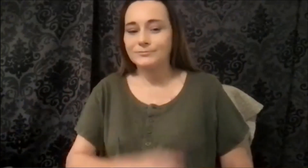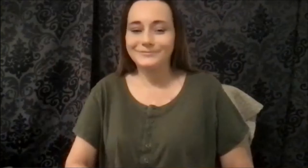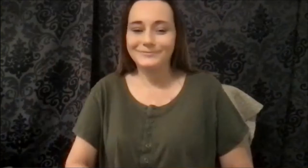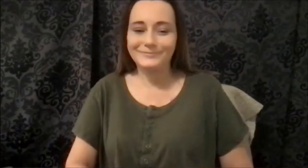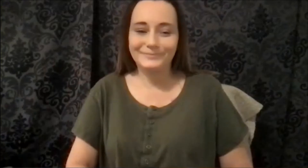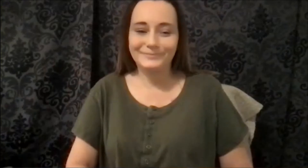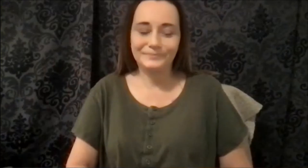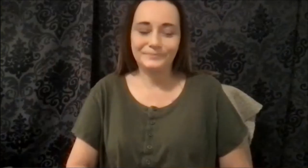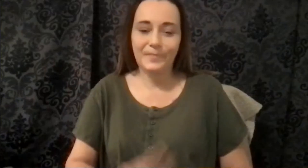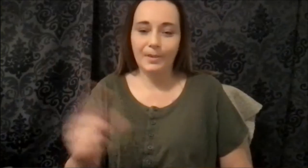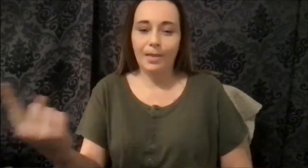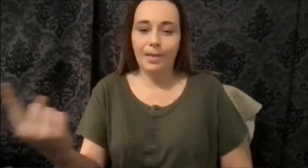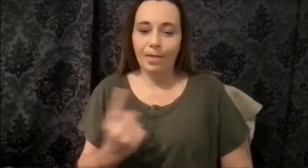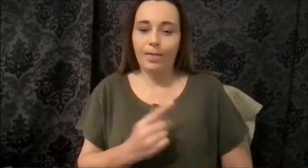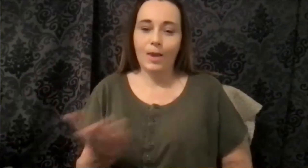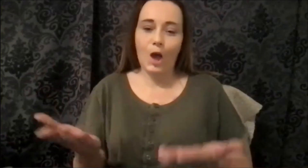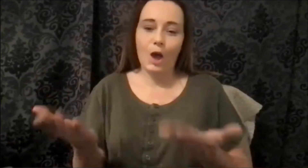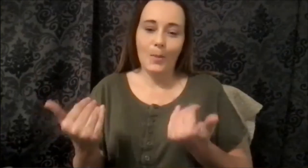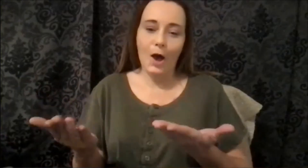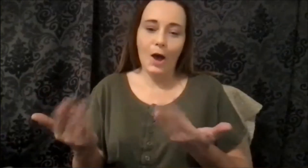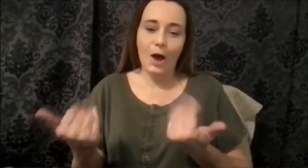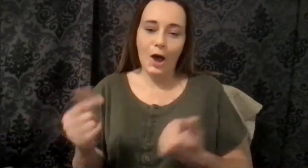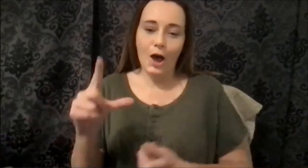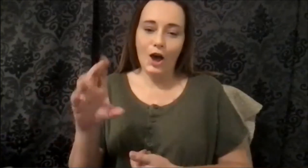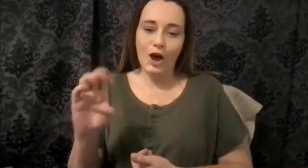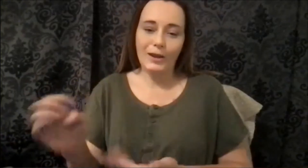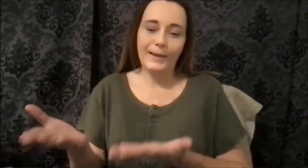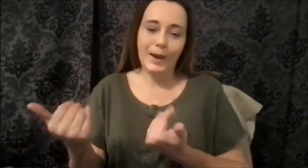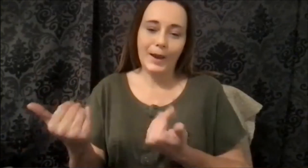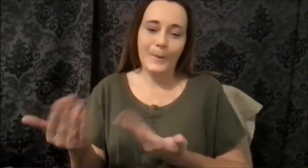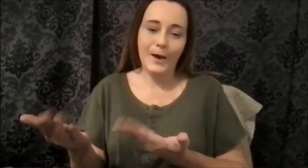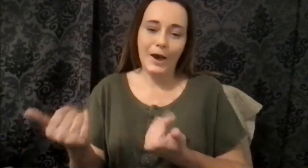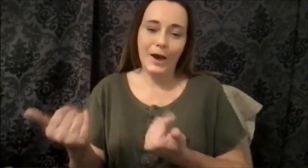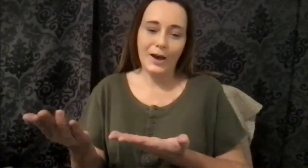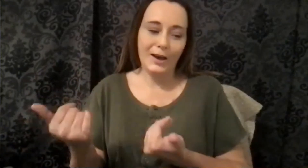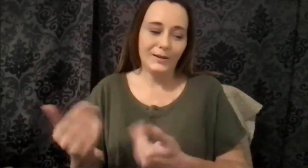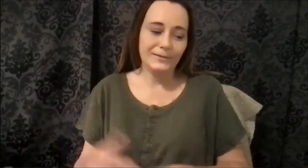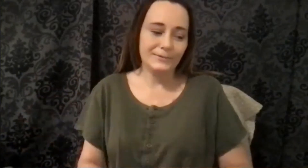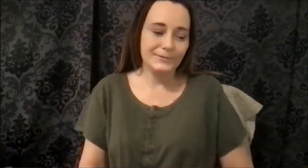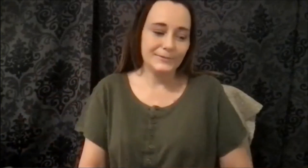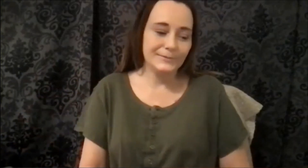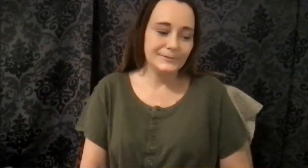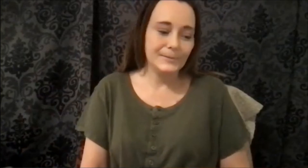Lee. Come on, Lee, let's go.